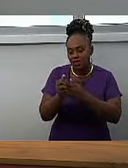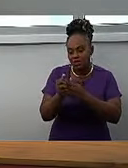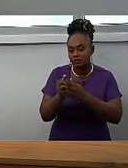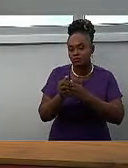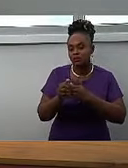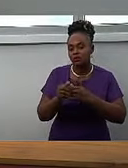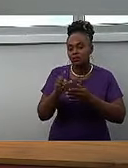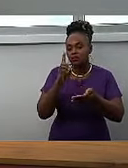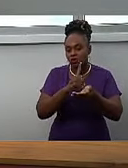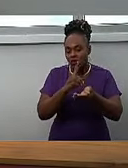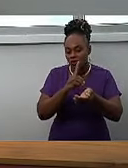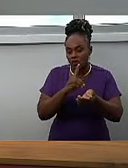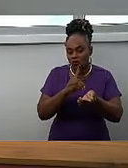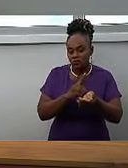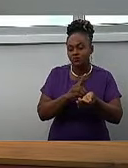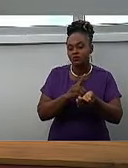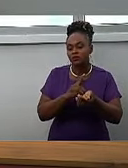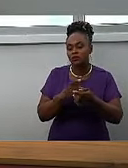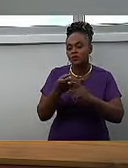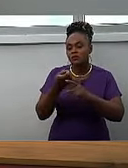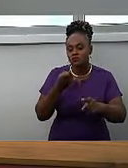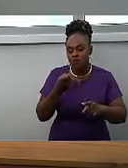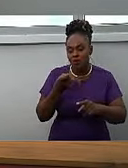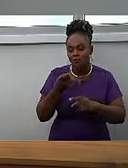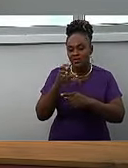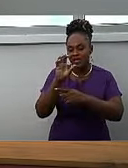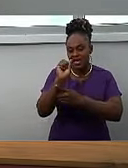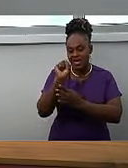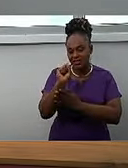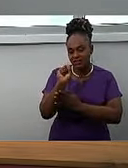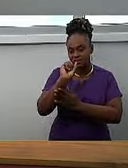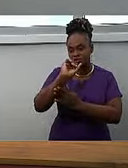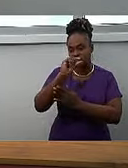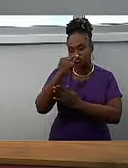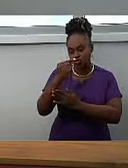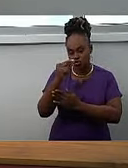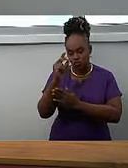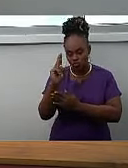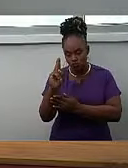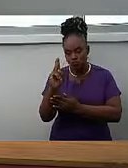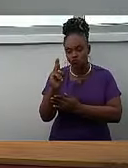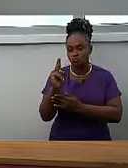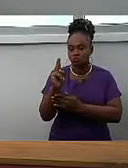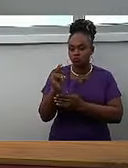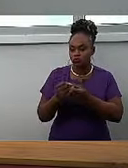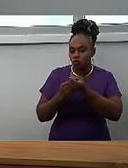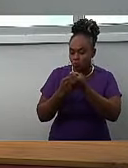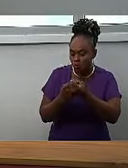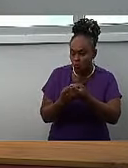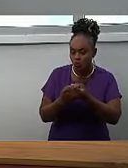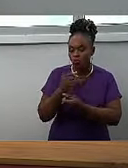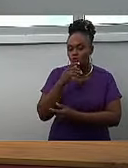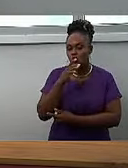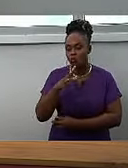a graduate of St. George's University, to promote women's health and to provide free